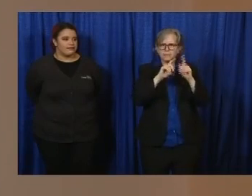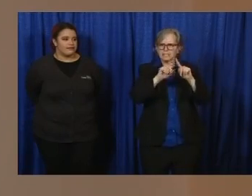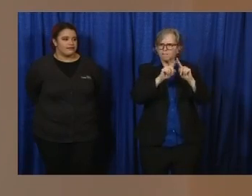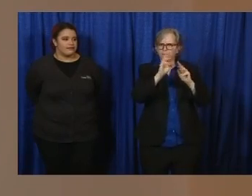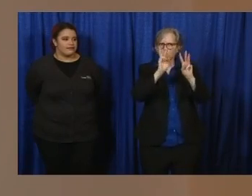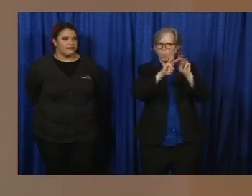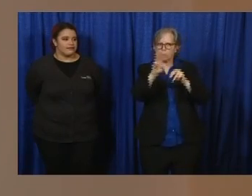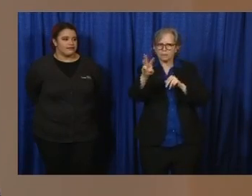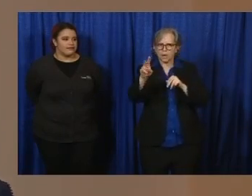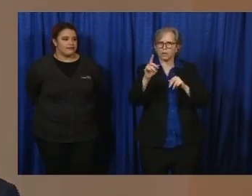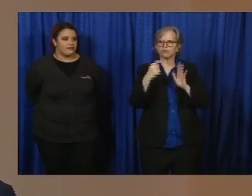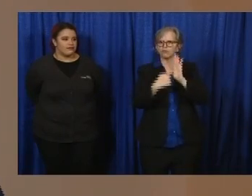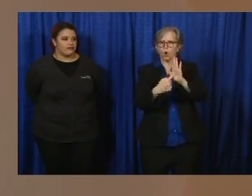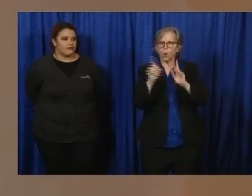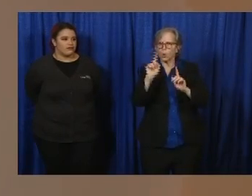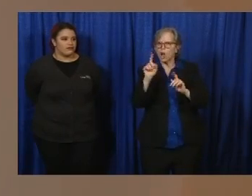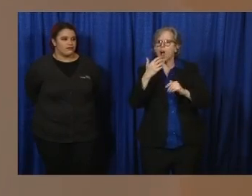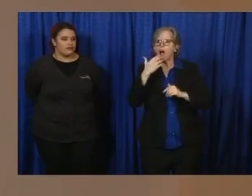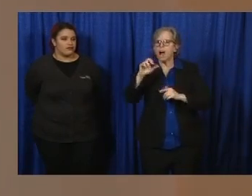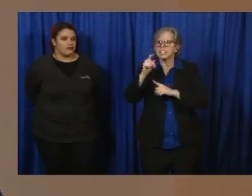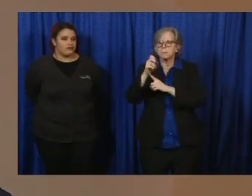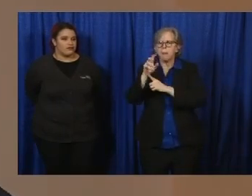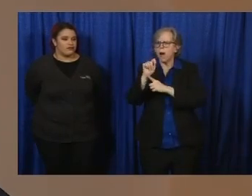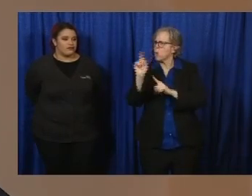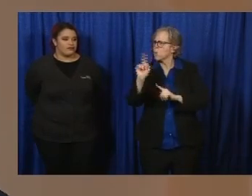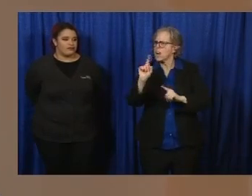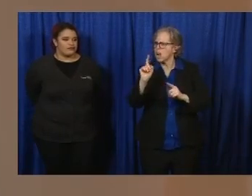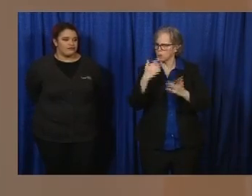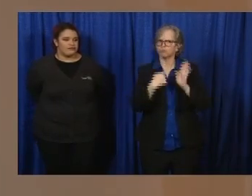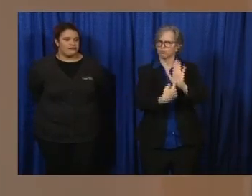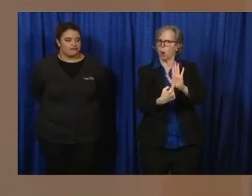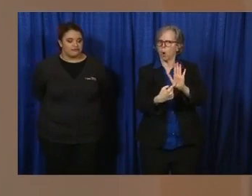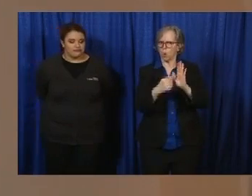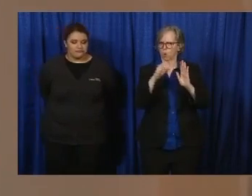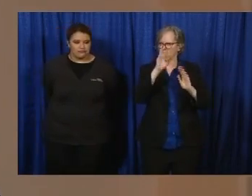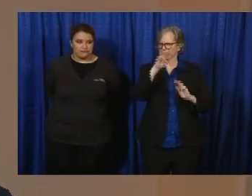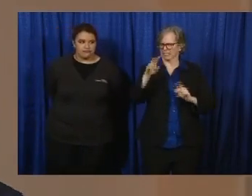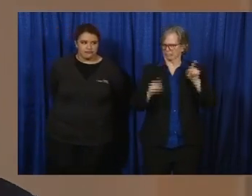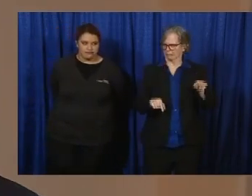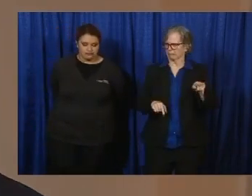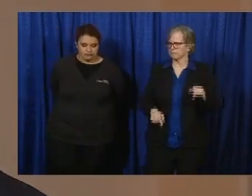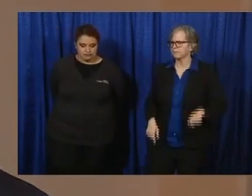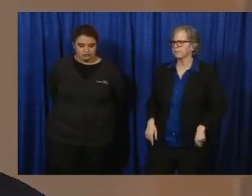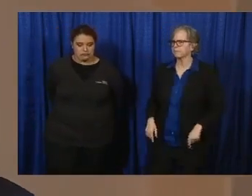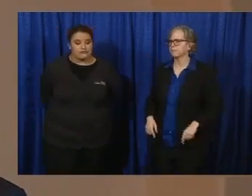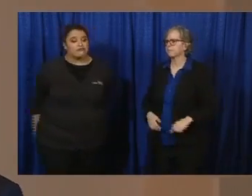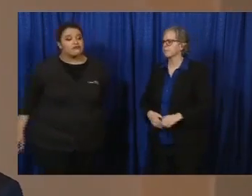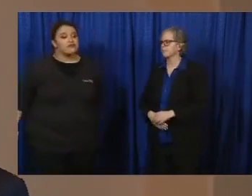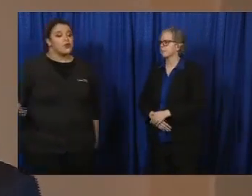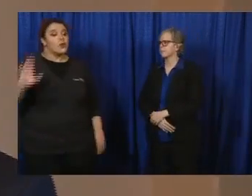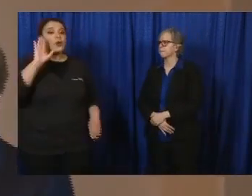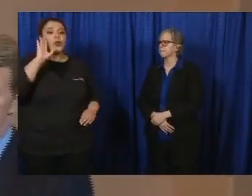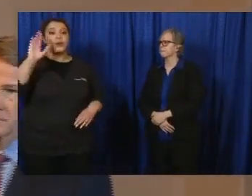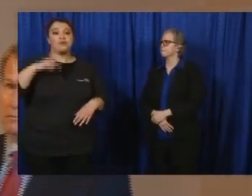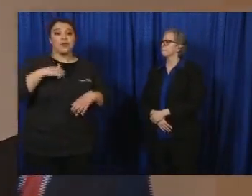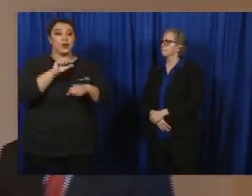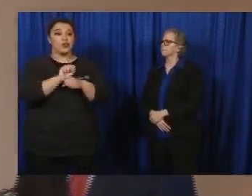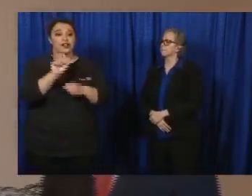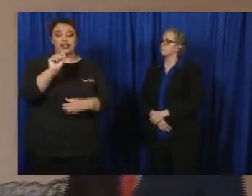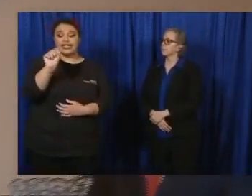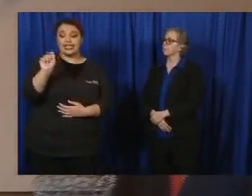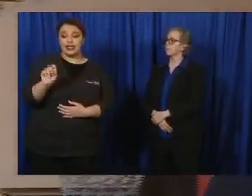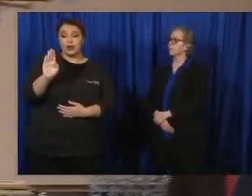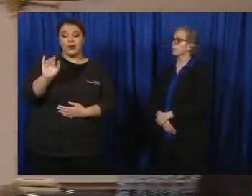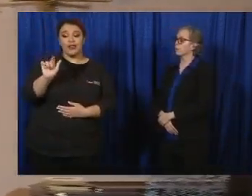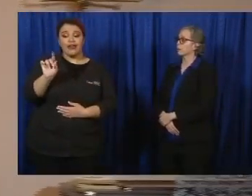their own communities. Jim Province with the Toledo Blade. A question for Dr. Acton. There's been a lot of discussion about building out